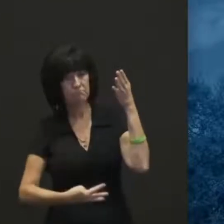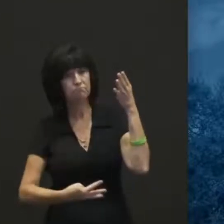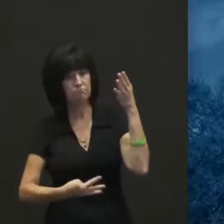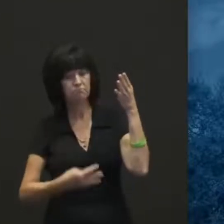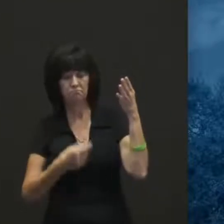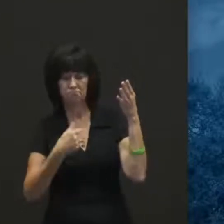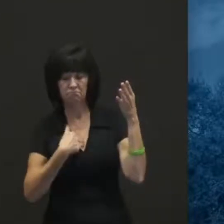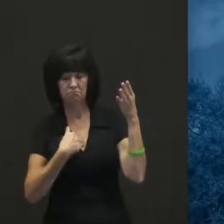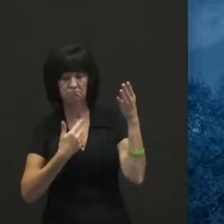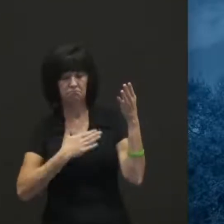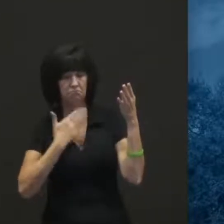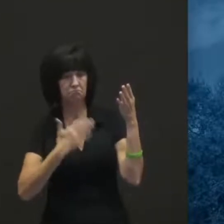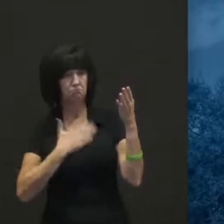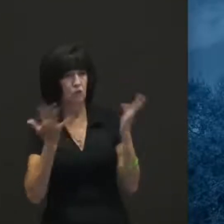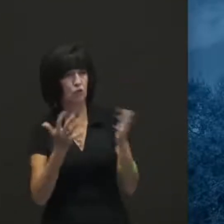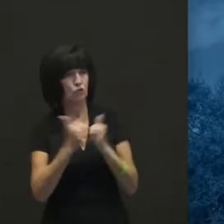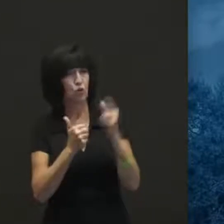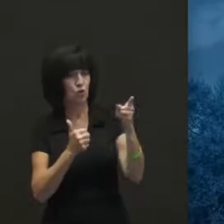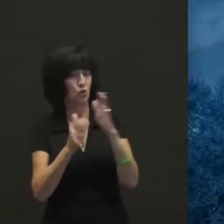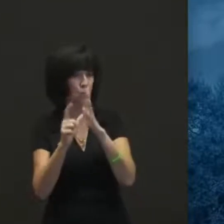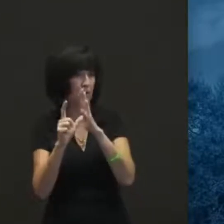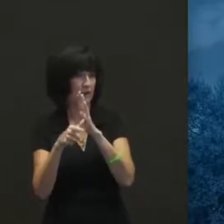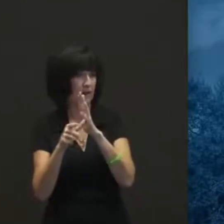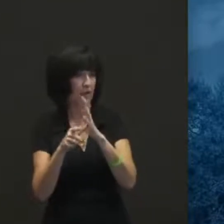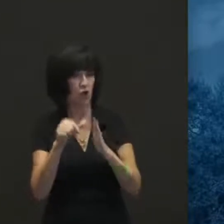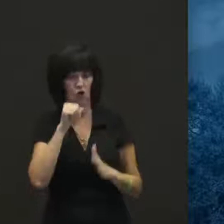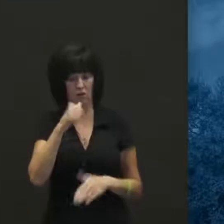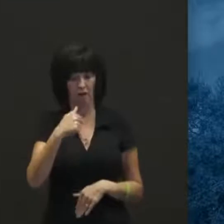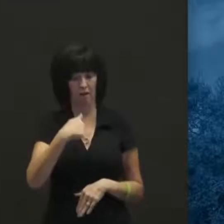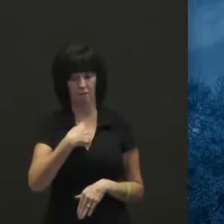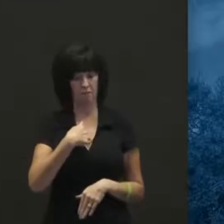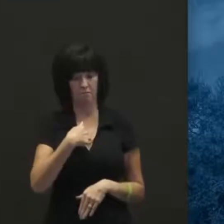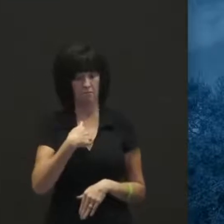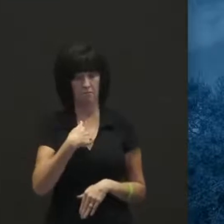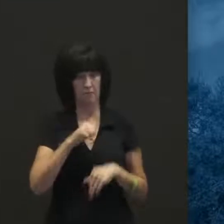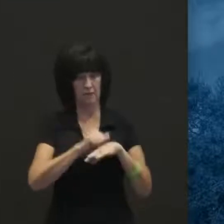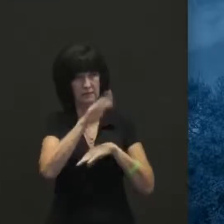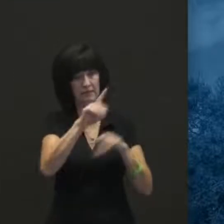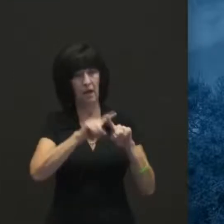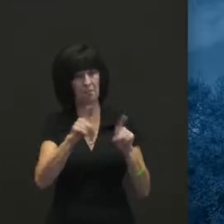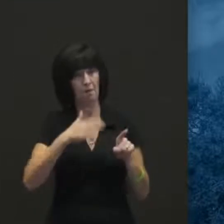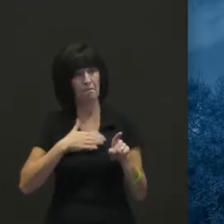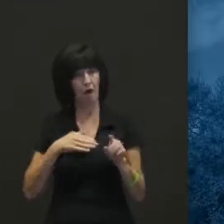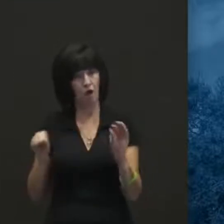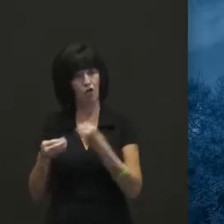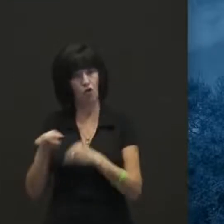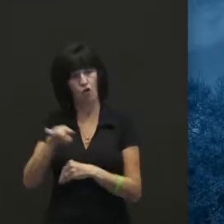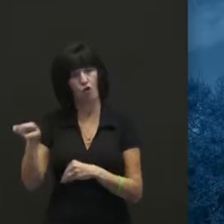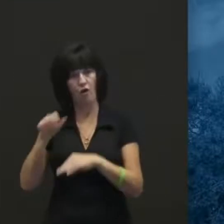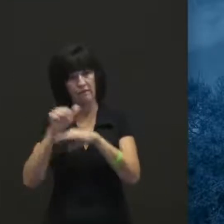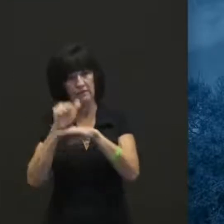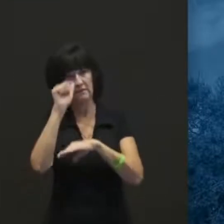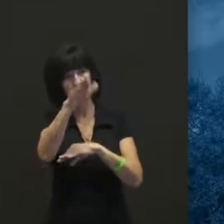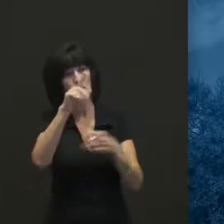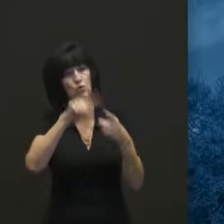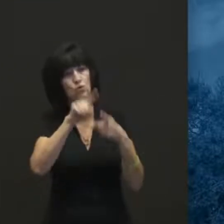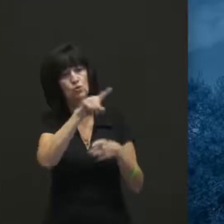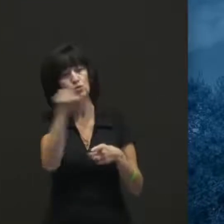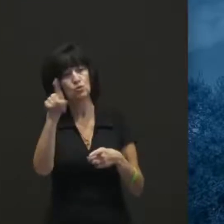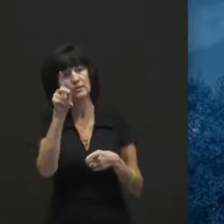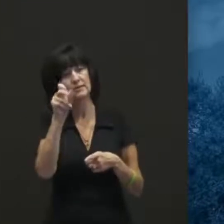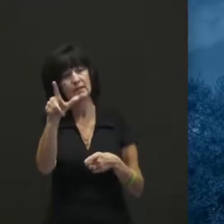my official office, but my campaign office did send letters to those so that the Delawareans did not